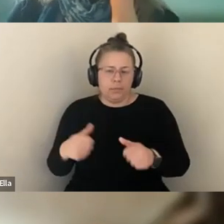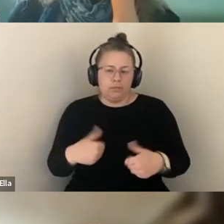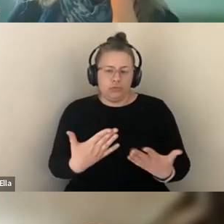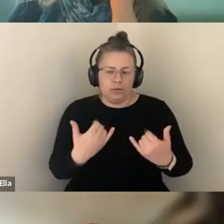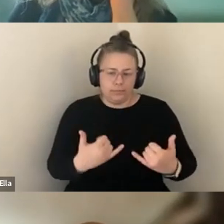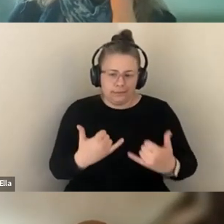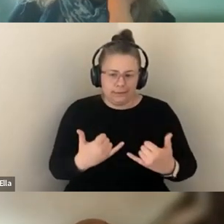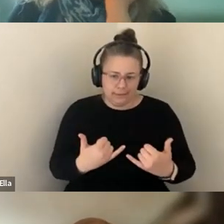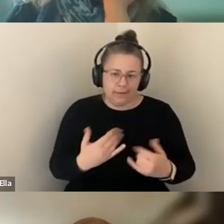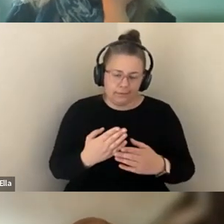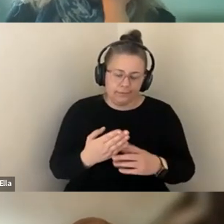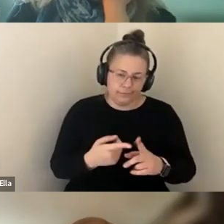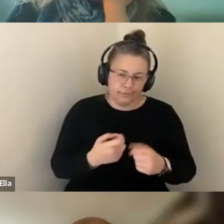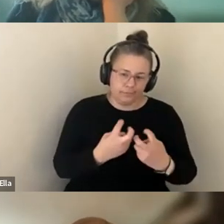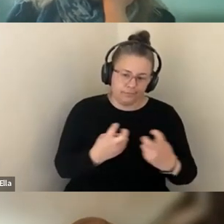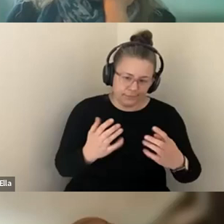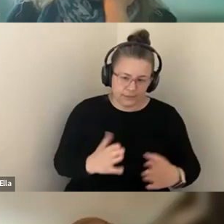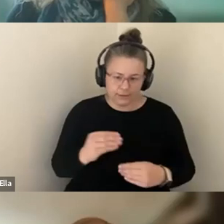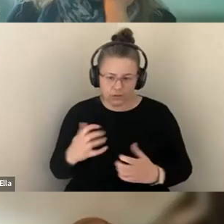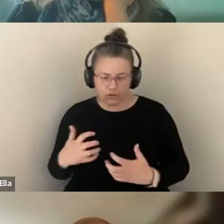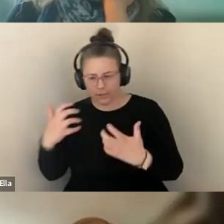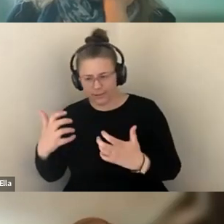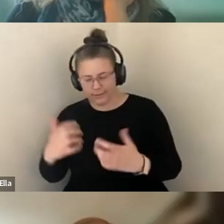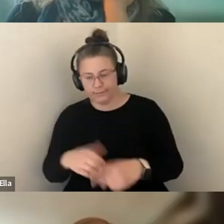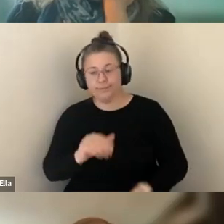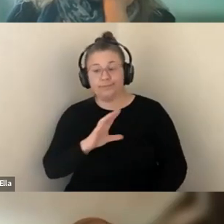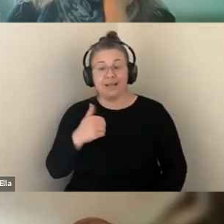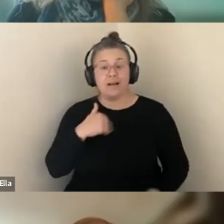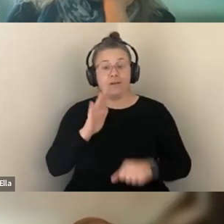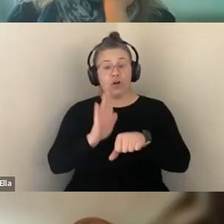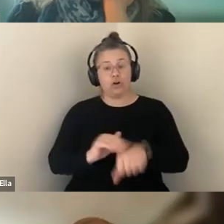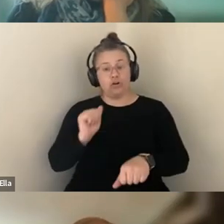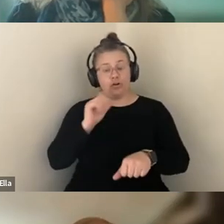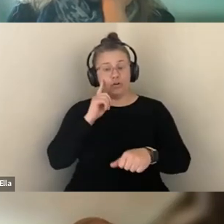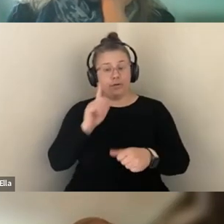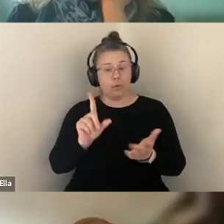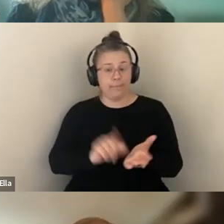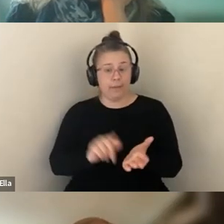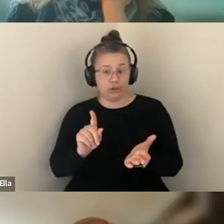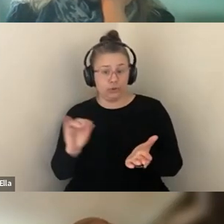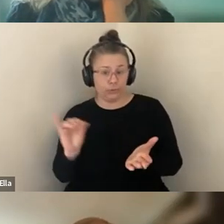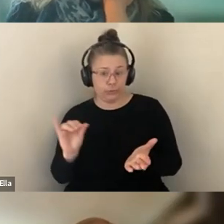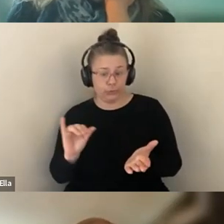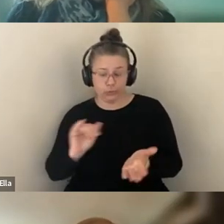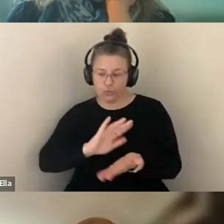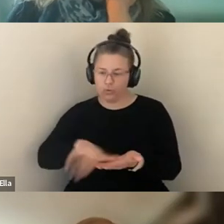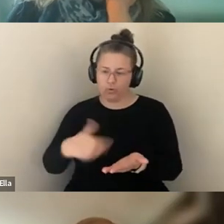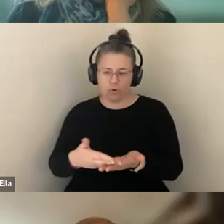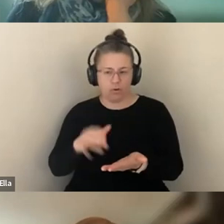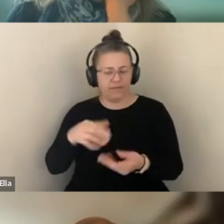our audience. And there is a call for papers as well, and we can put all of that